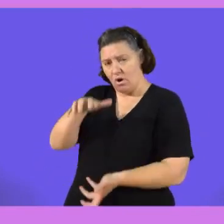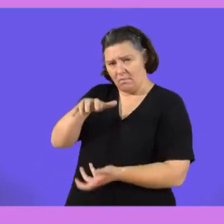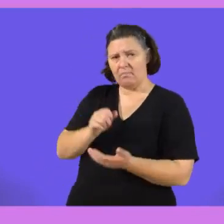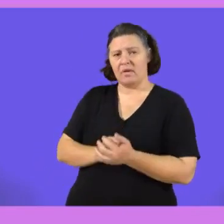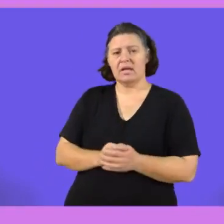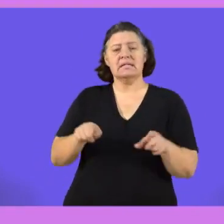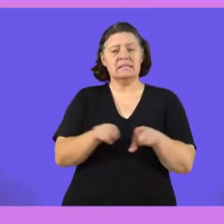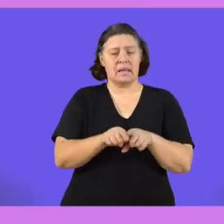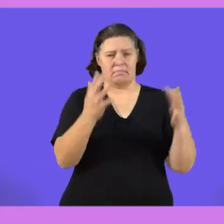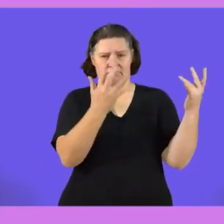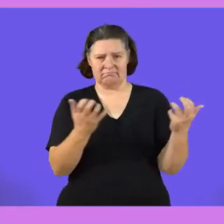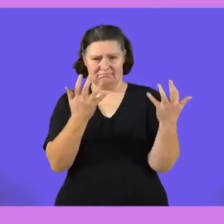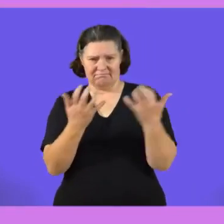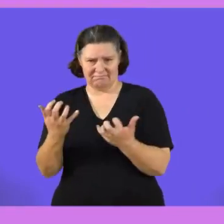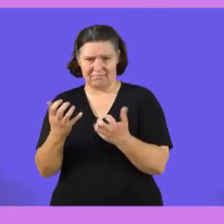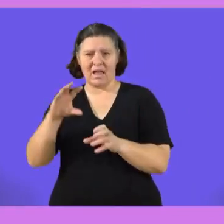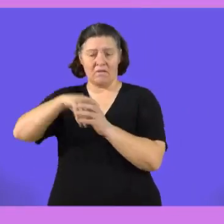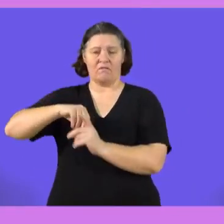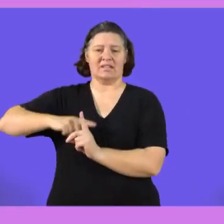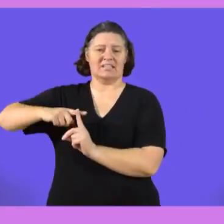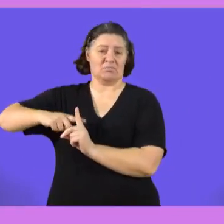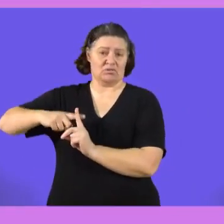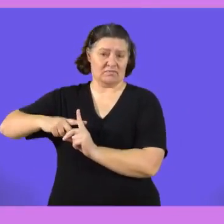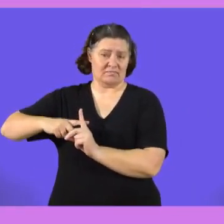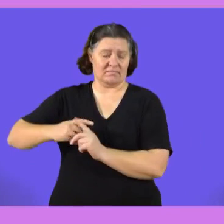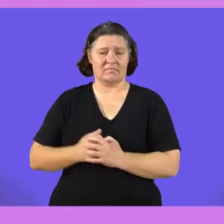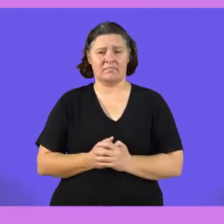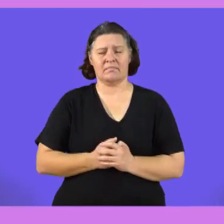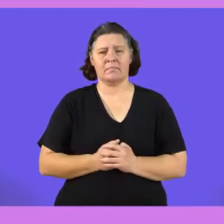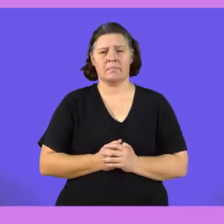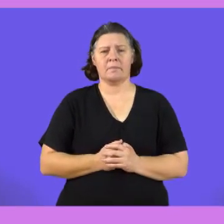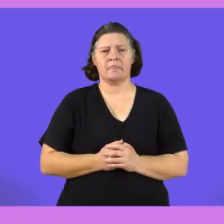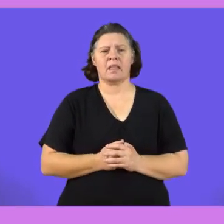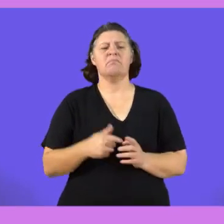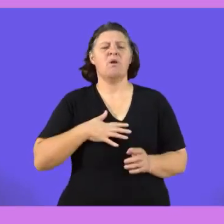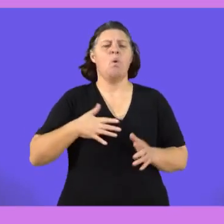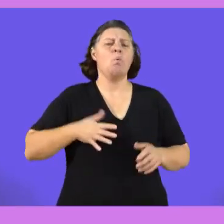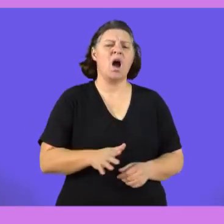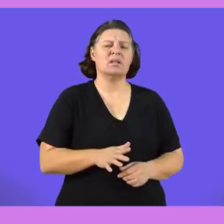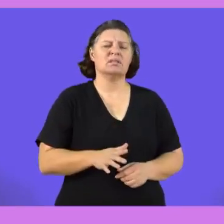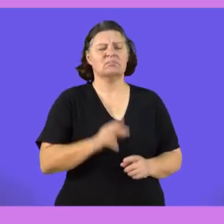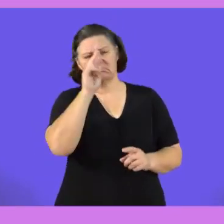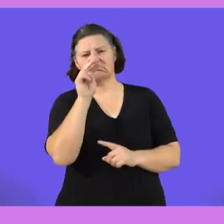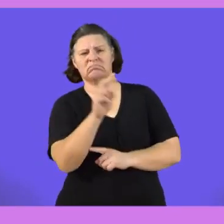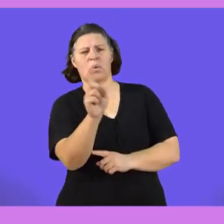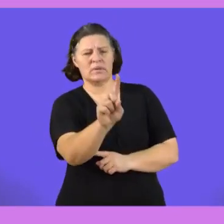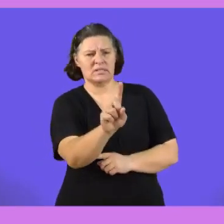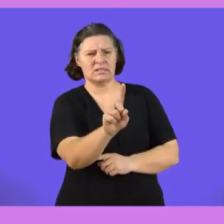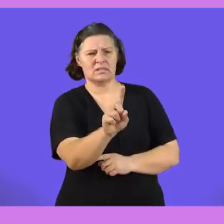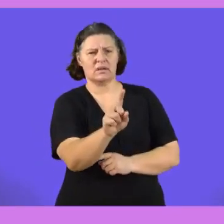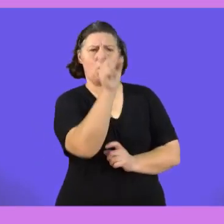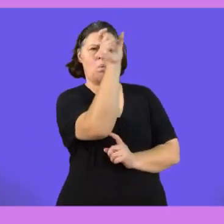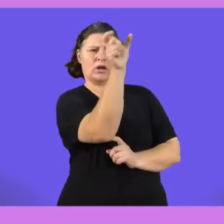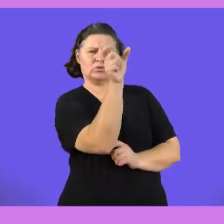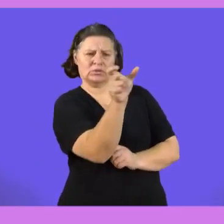and then conversions and calculations involving temperature. Now, I would like us quickly to also look at